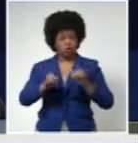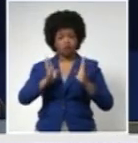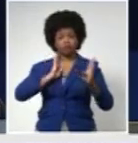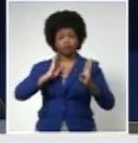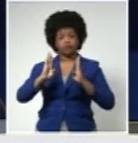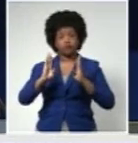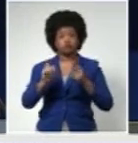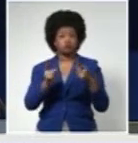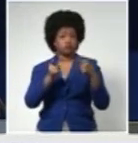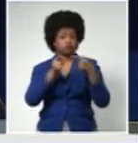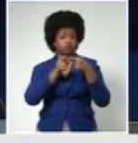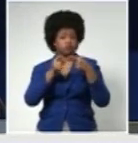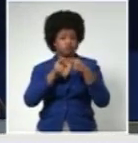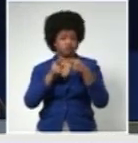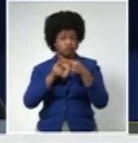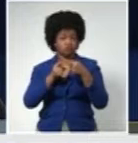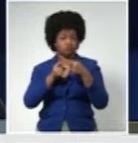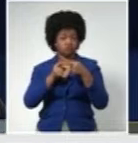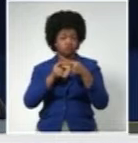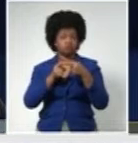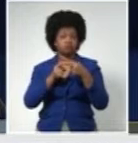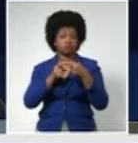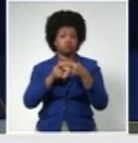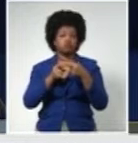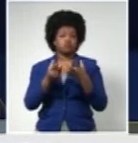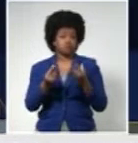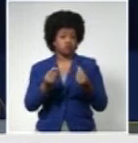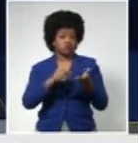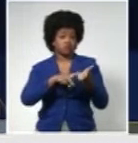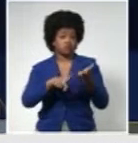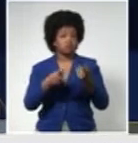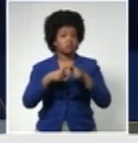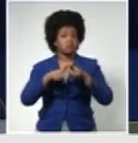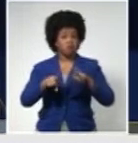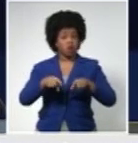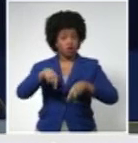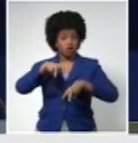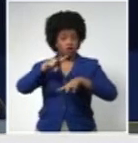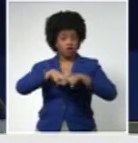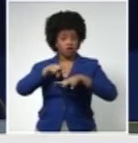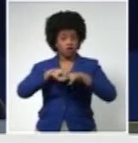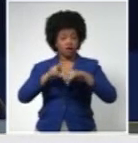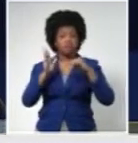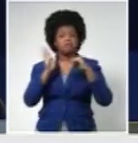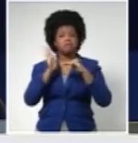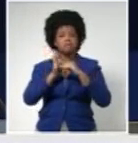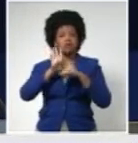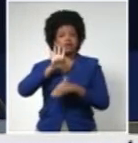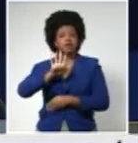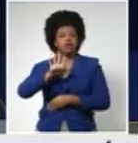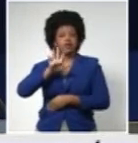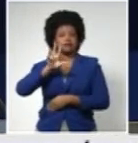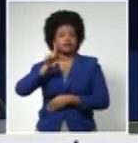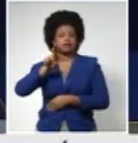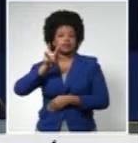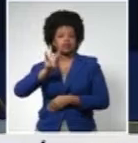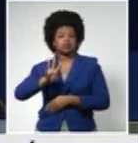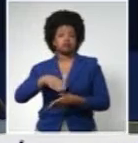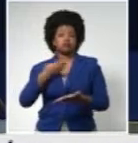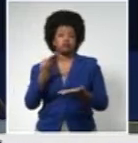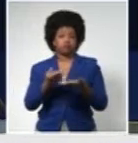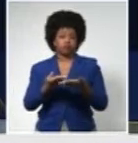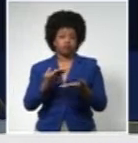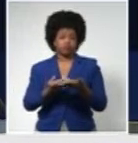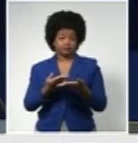1,513 samples from Havana were tested. This was the largest number, but again, all provinces had samples analyzed. The